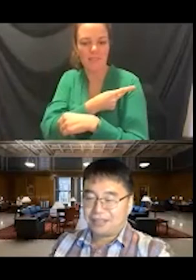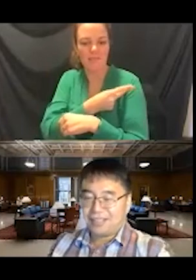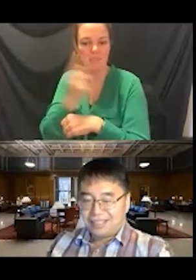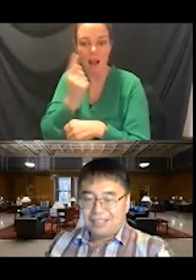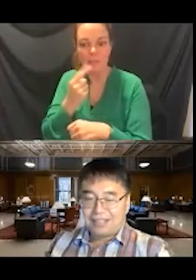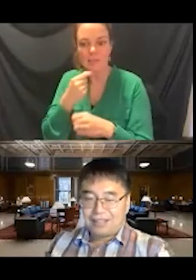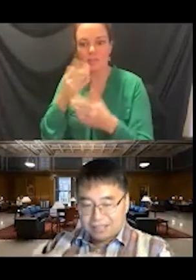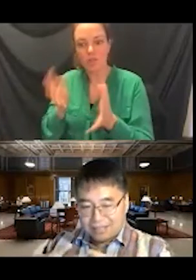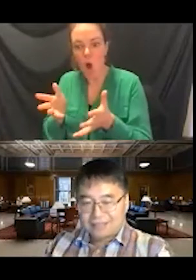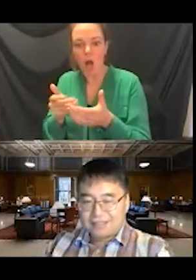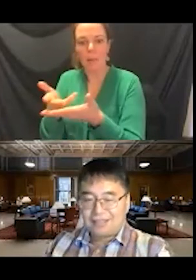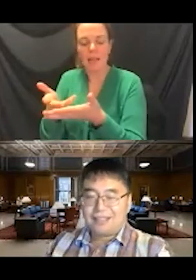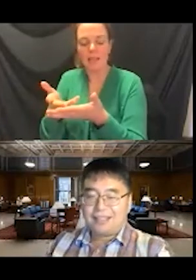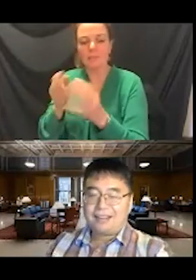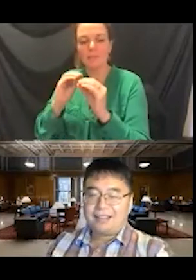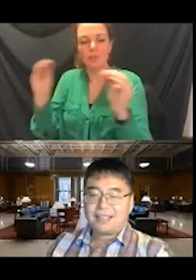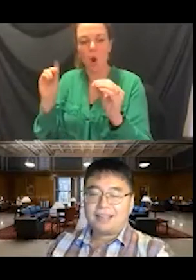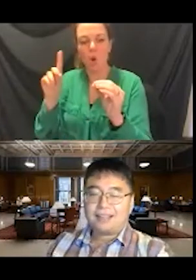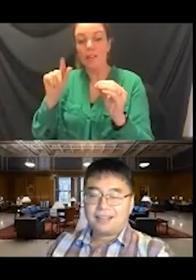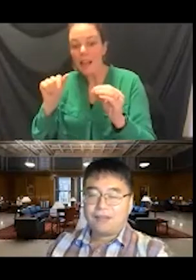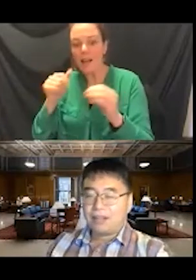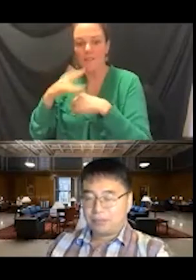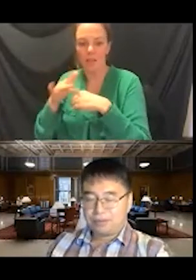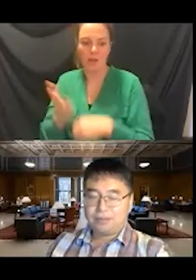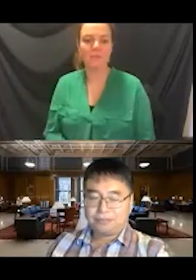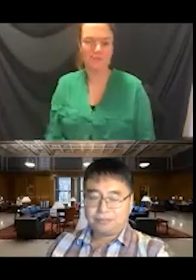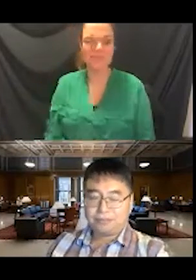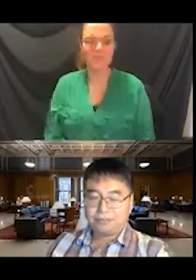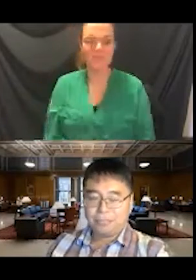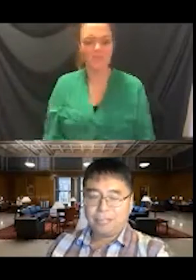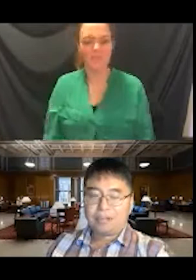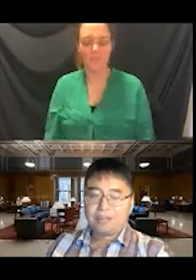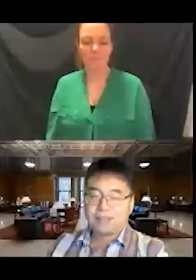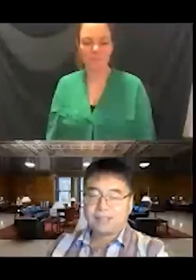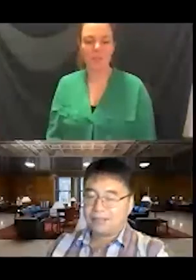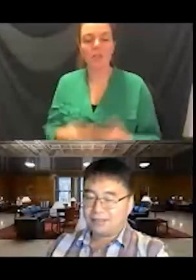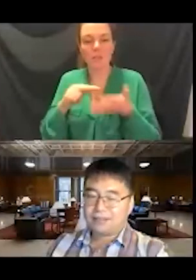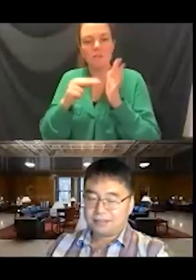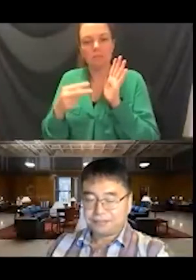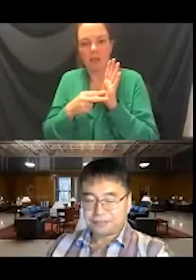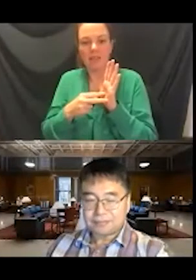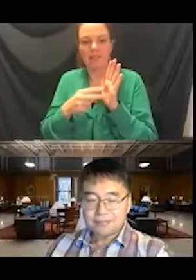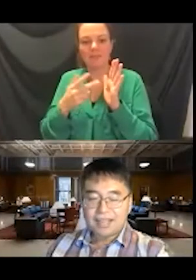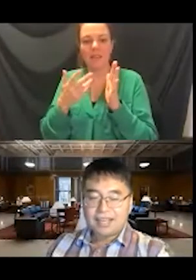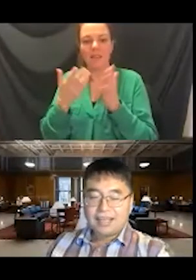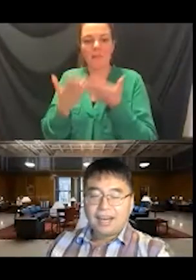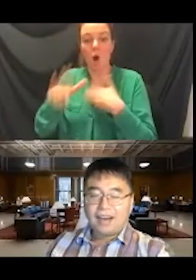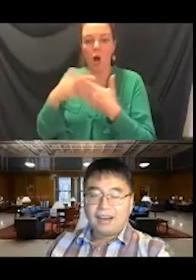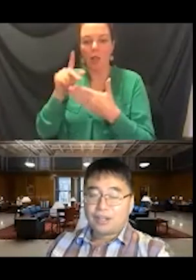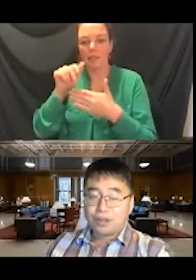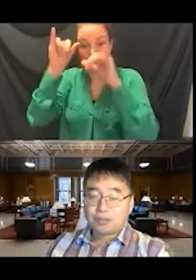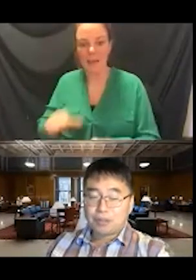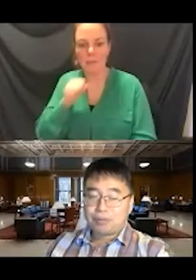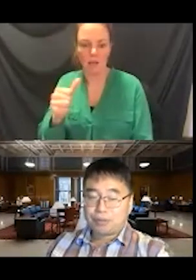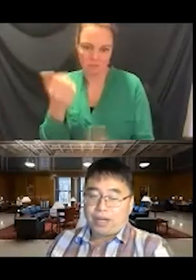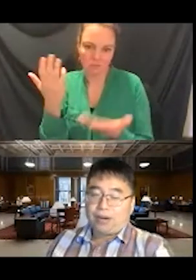So that's the data that's not available to you, right? So the data could be inconsistent. It